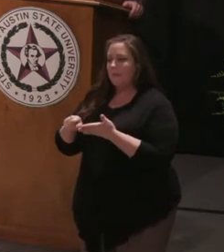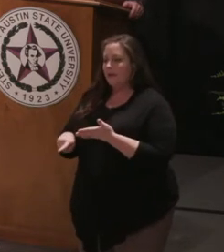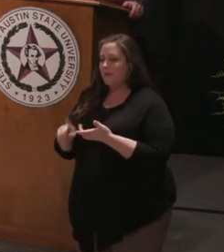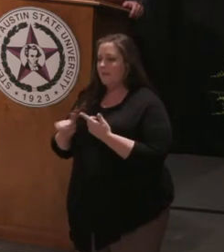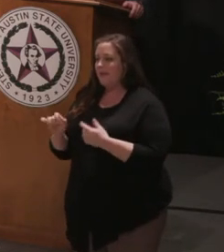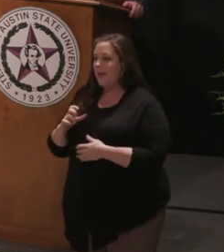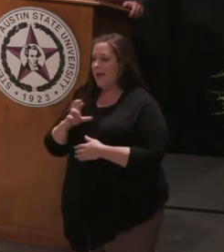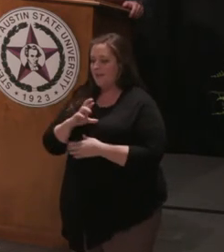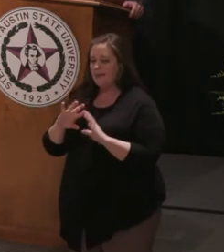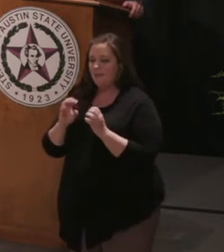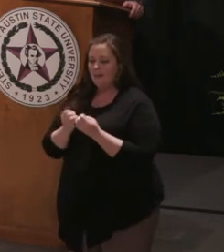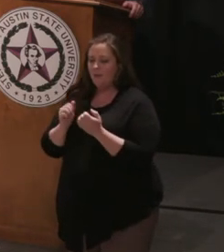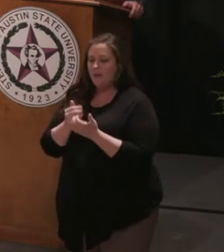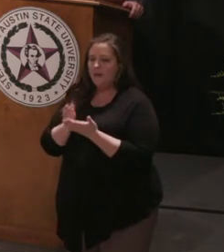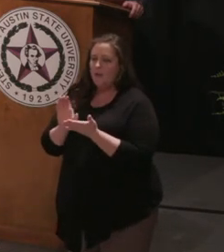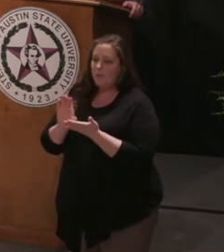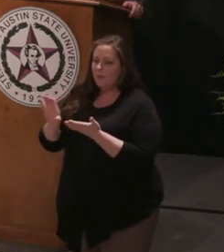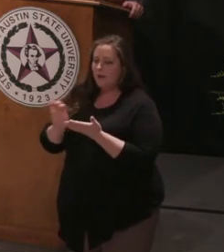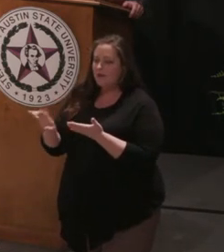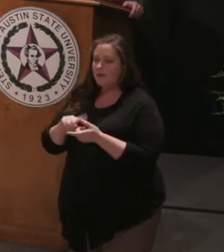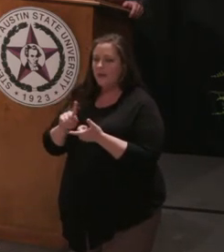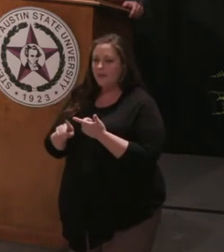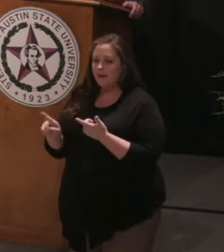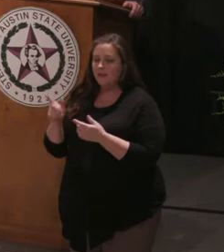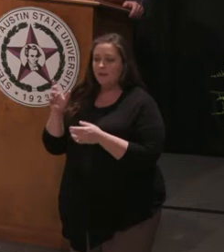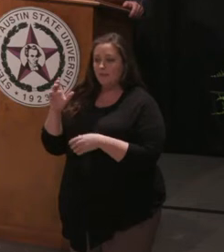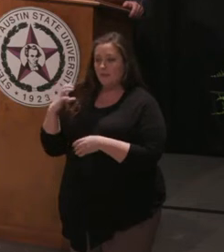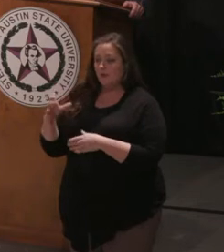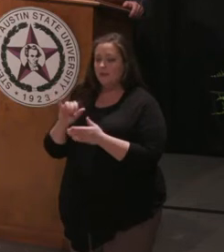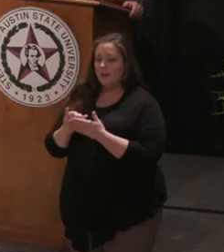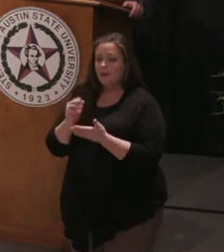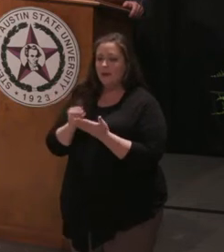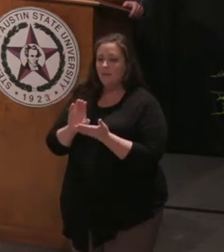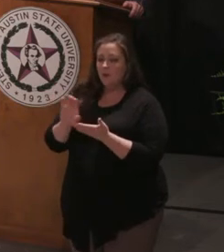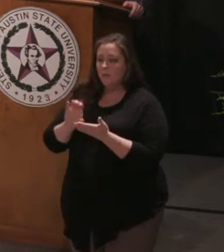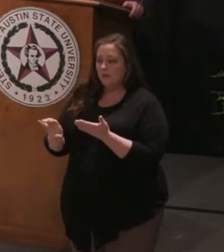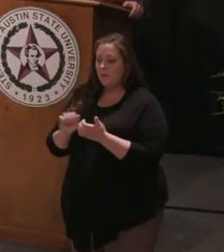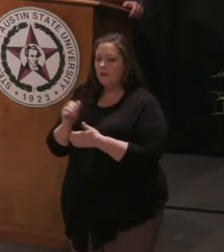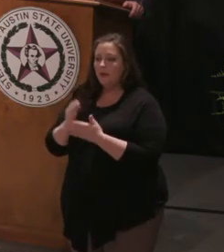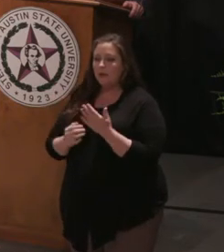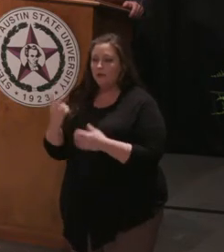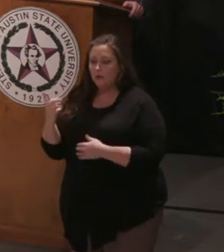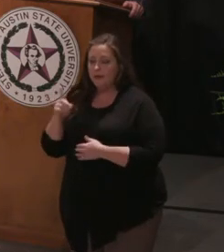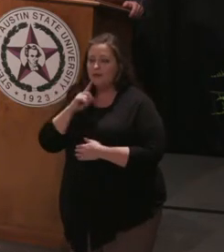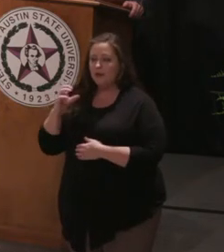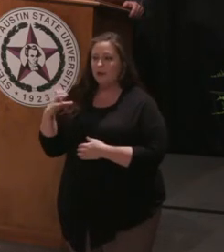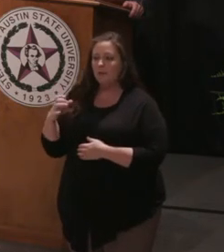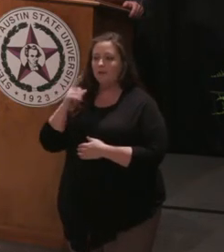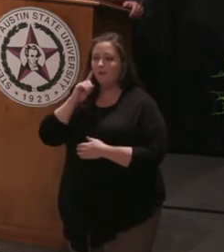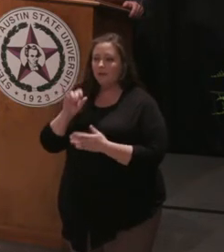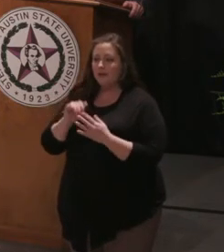House Committee on Appropriations, and he chairs the Appropriations Subcommittee on Article 2. He's the chairman of